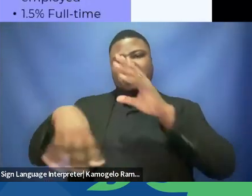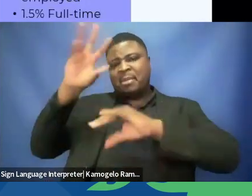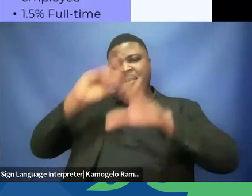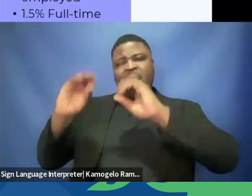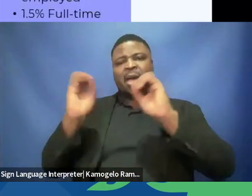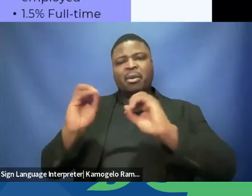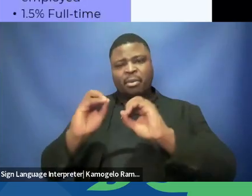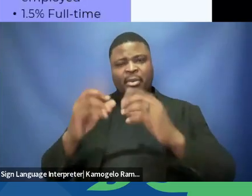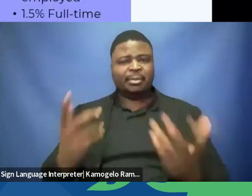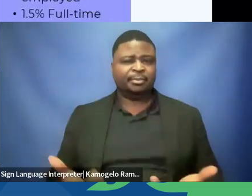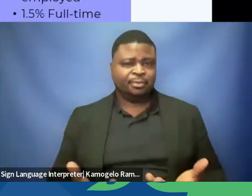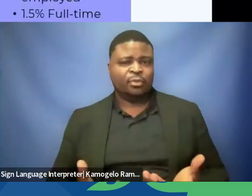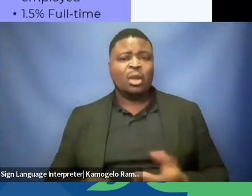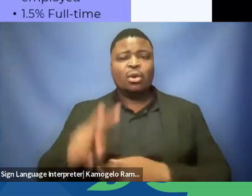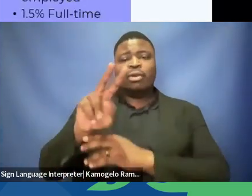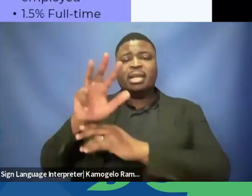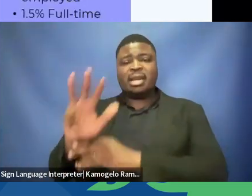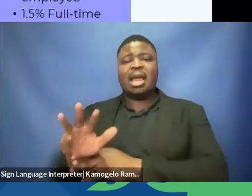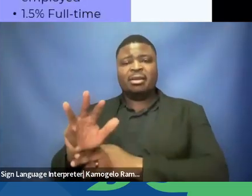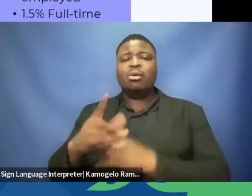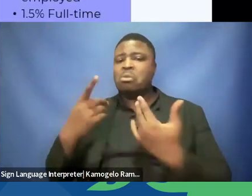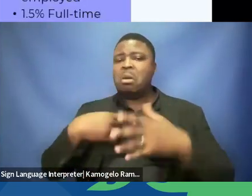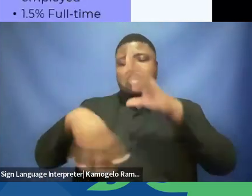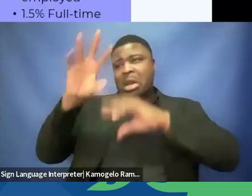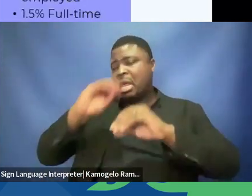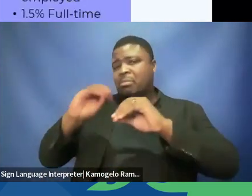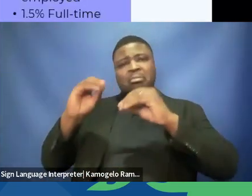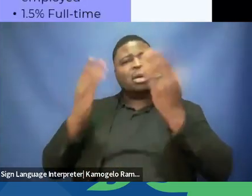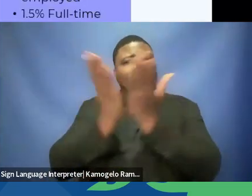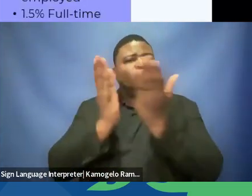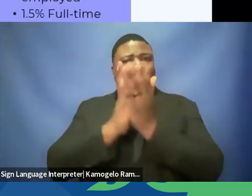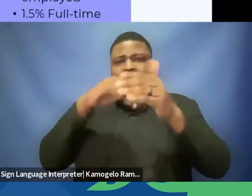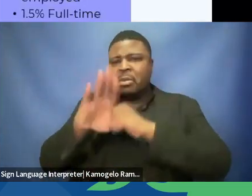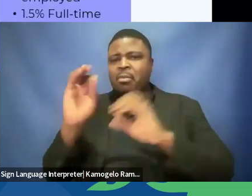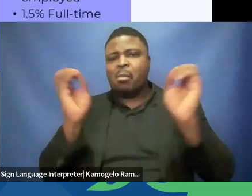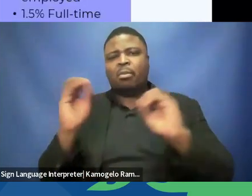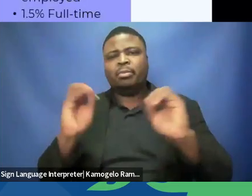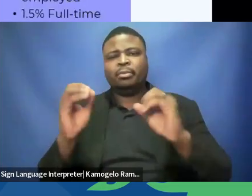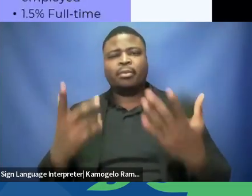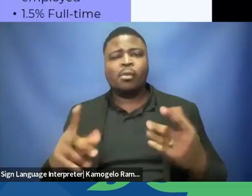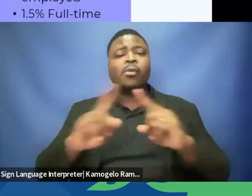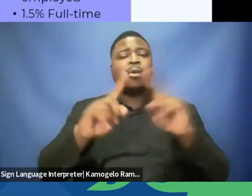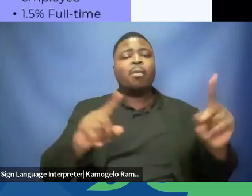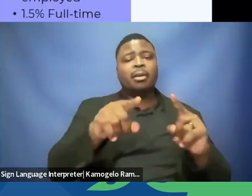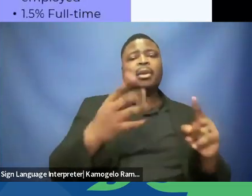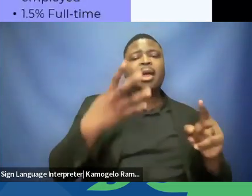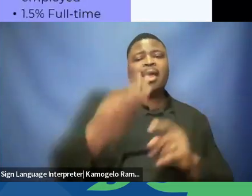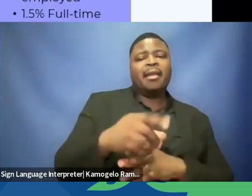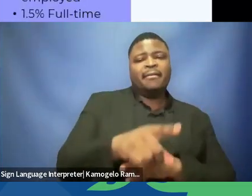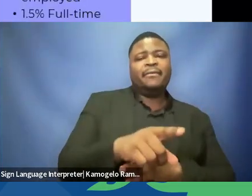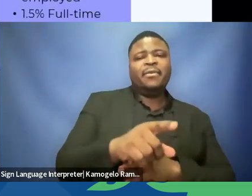employment status, that ranged as well. We had 49% totally unemployed, 35.3%